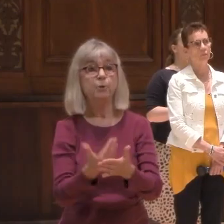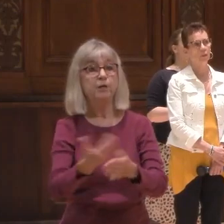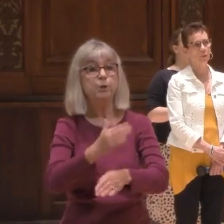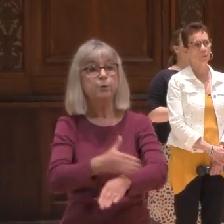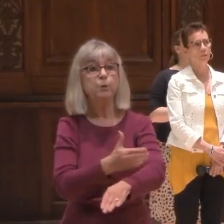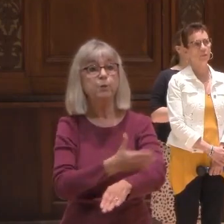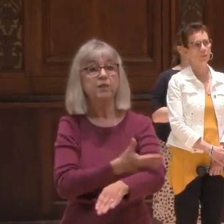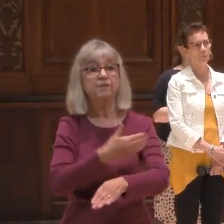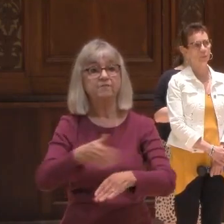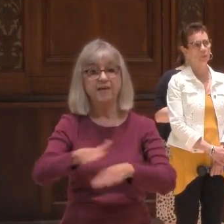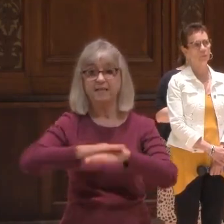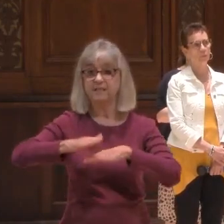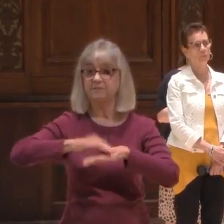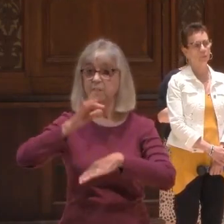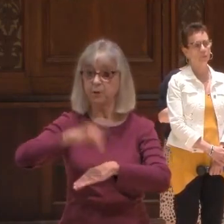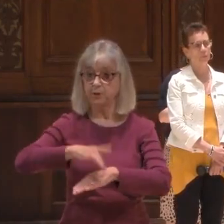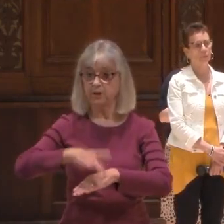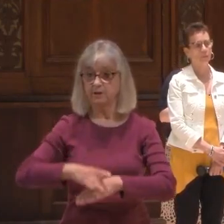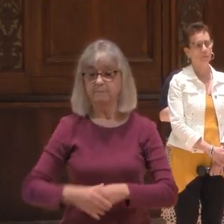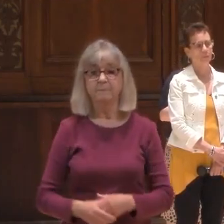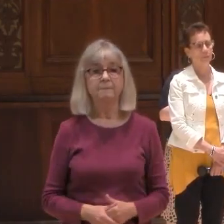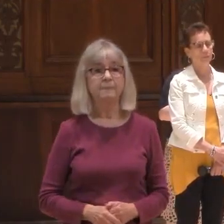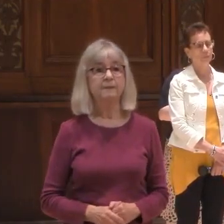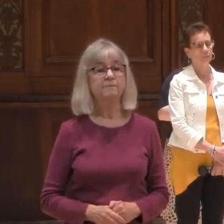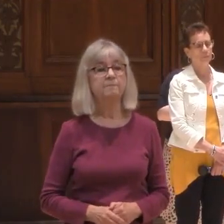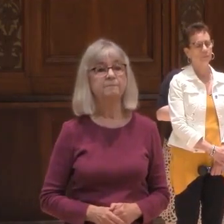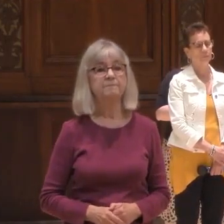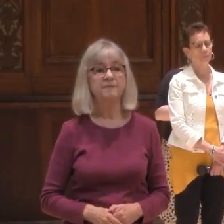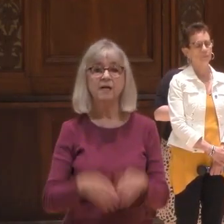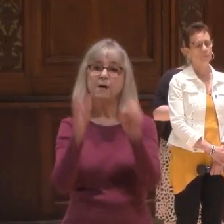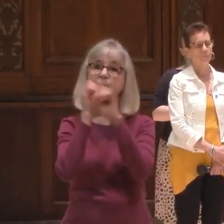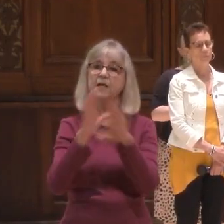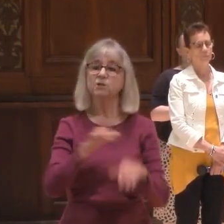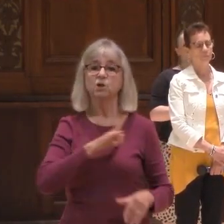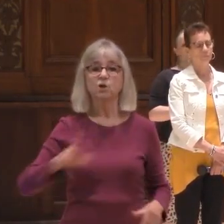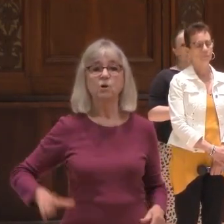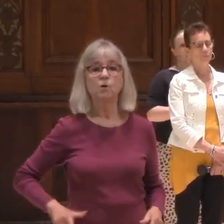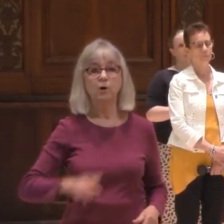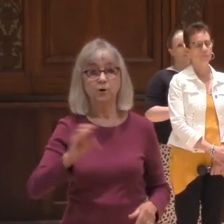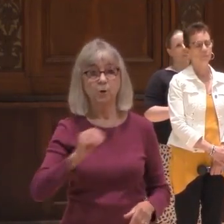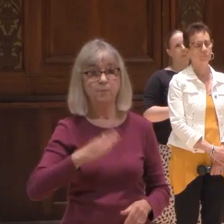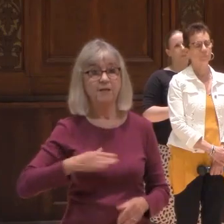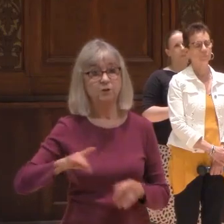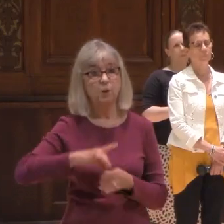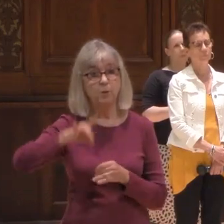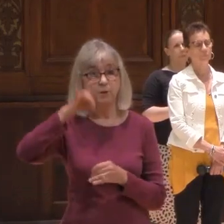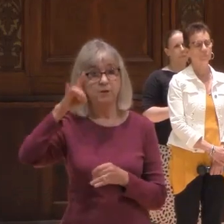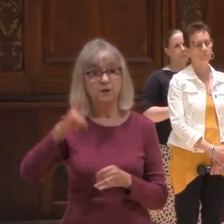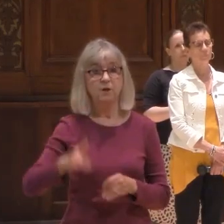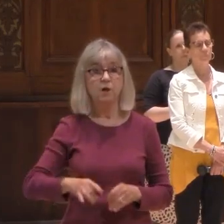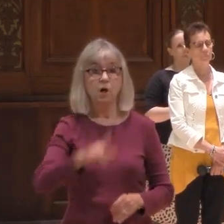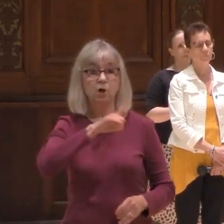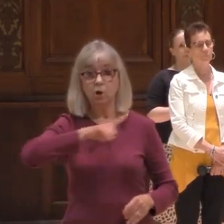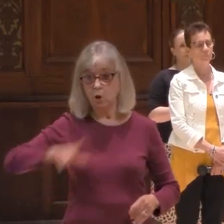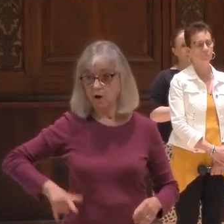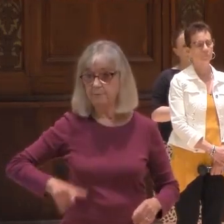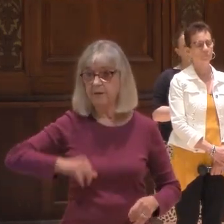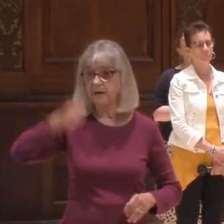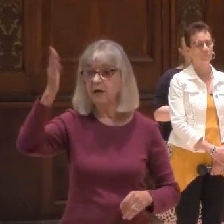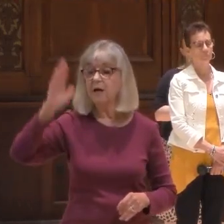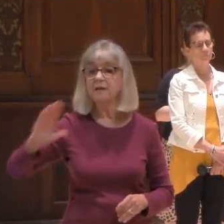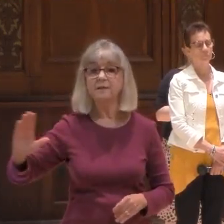and renew the face of the earth. Bless the Lord, O my soul. O Lord, my